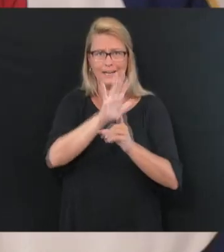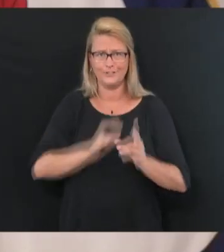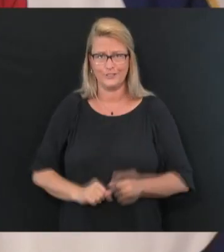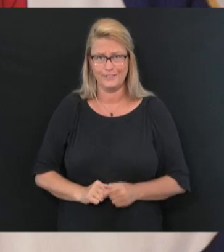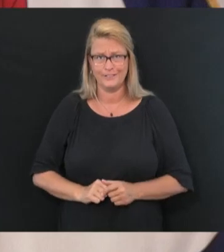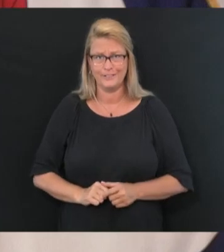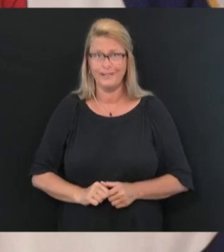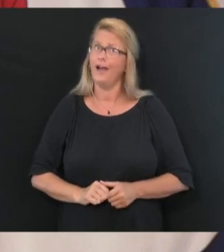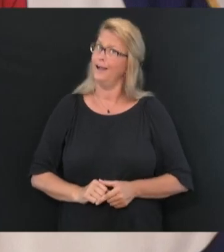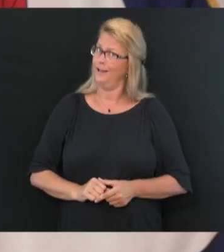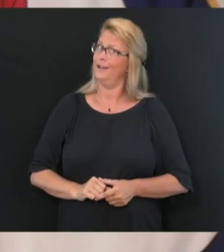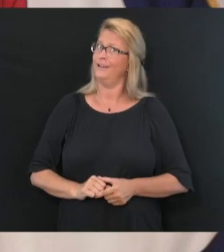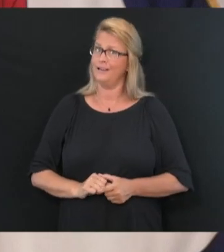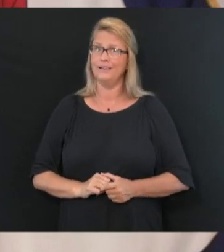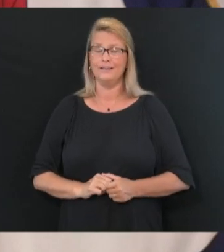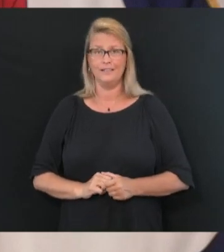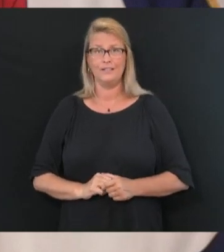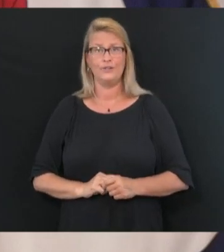That's